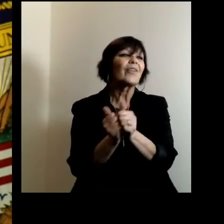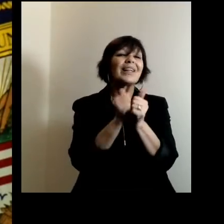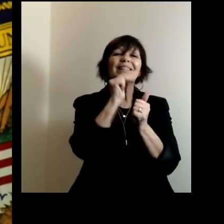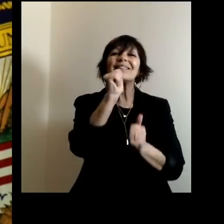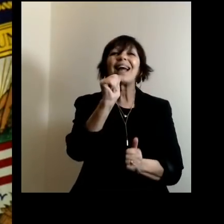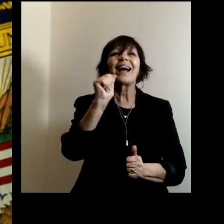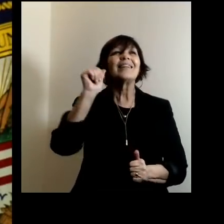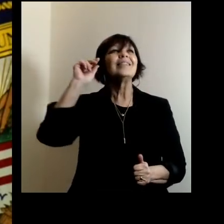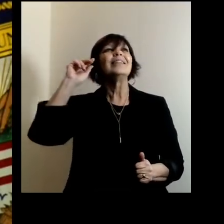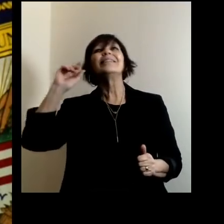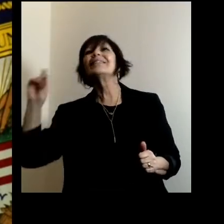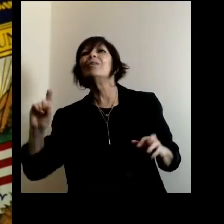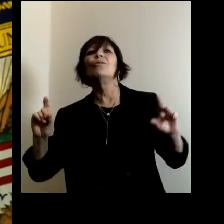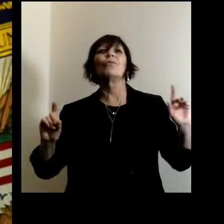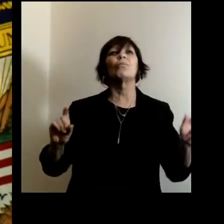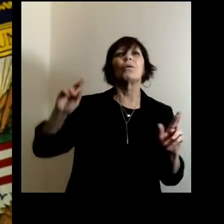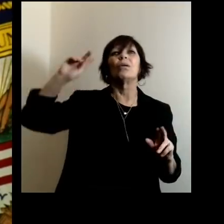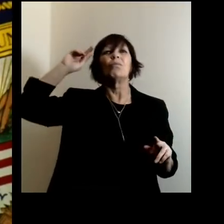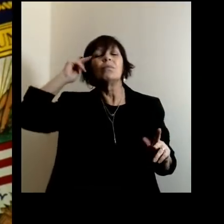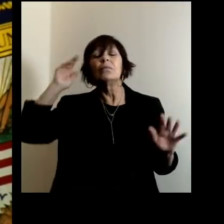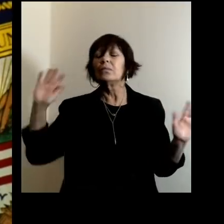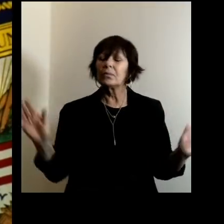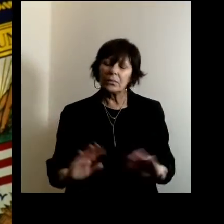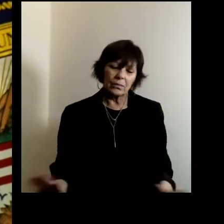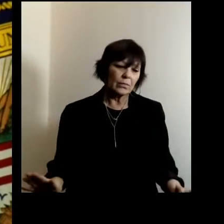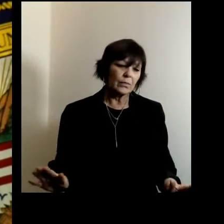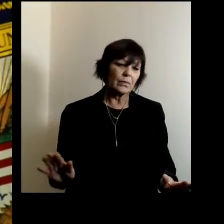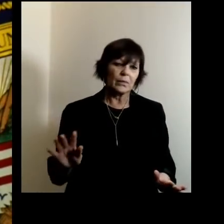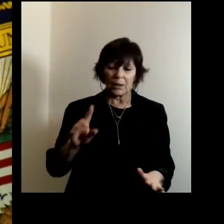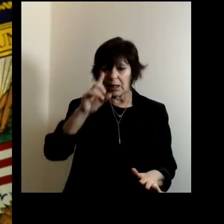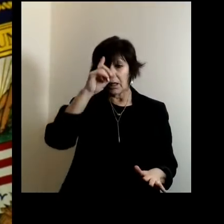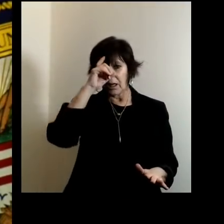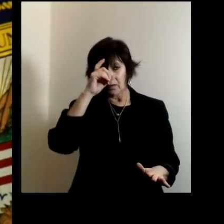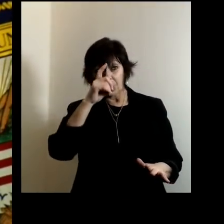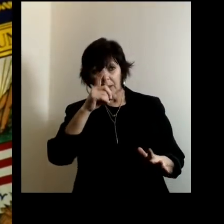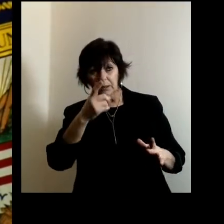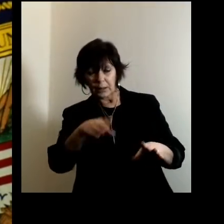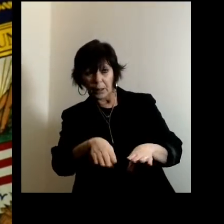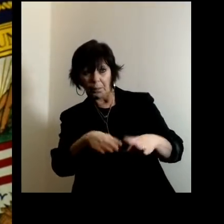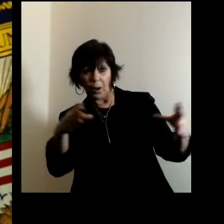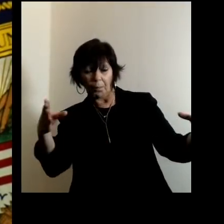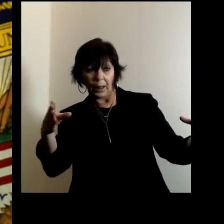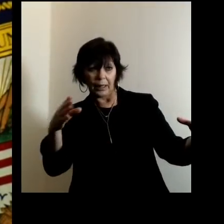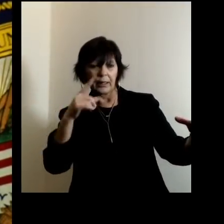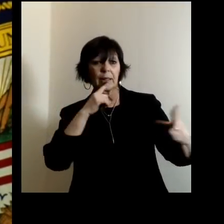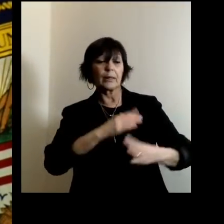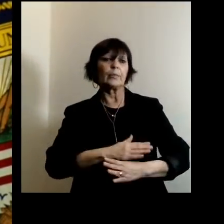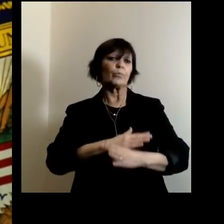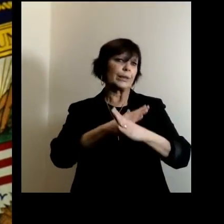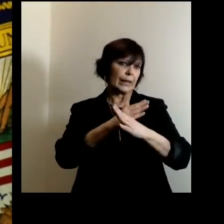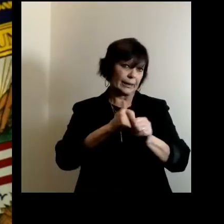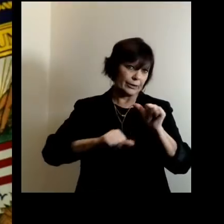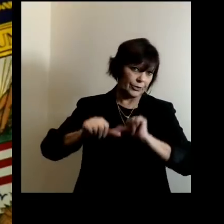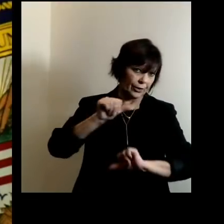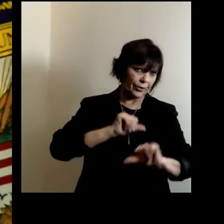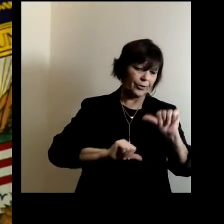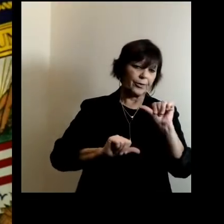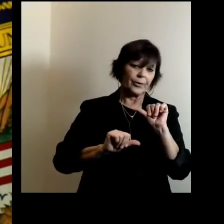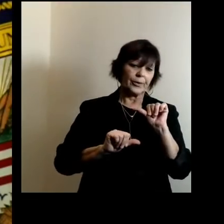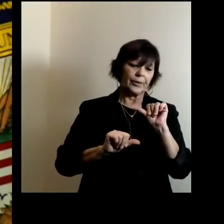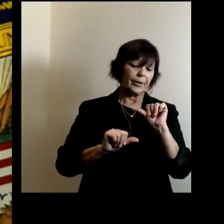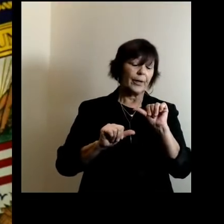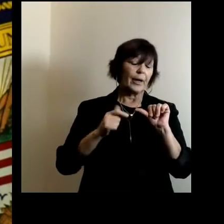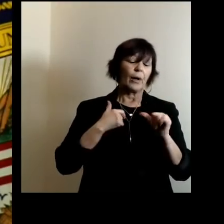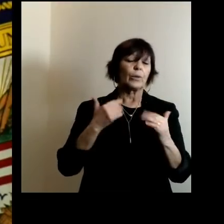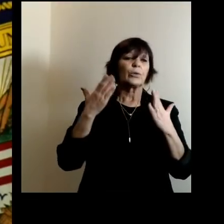Democrats or Republicans. This is an issue of government and Americans coming together to protect one another. And I